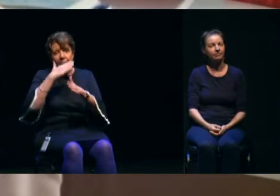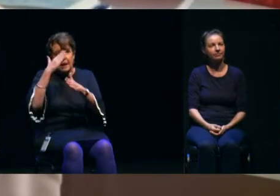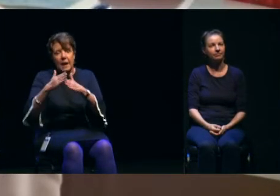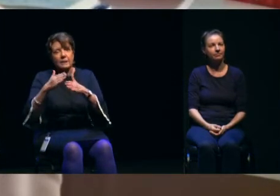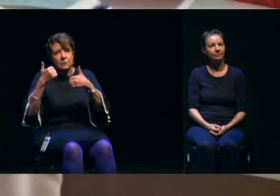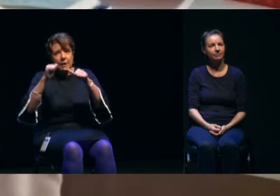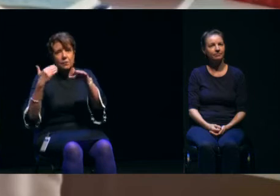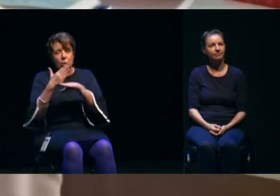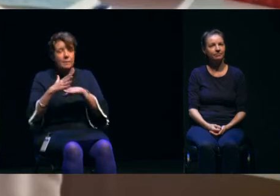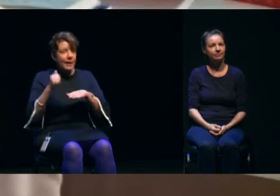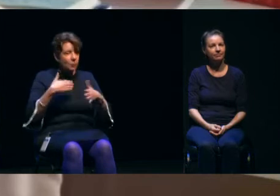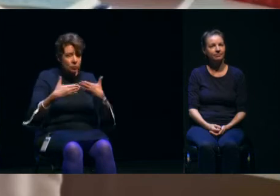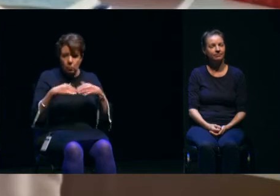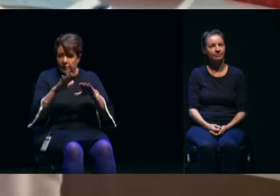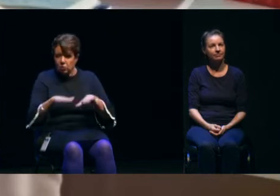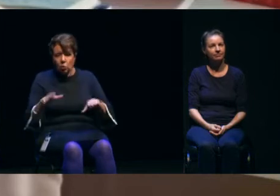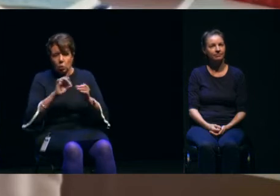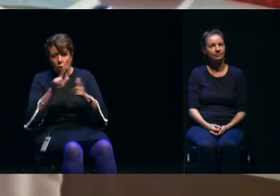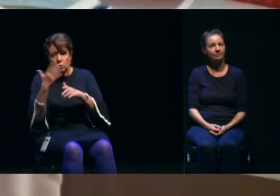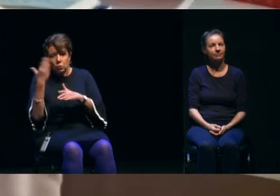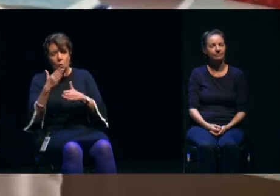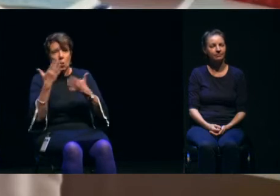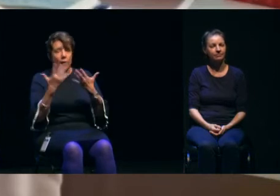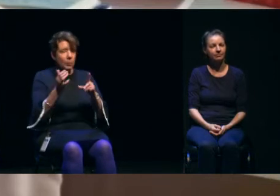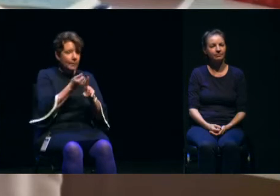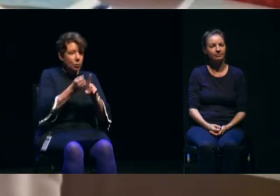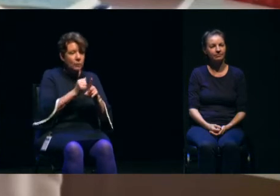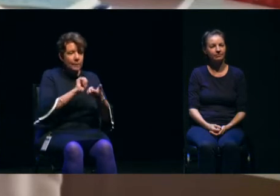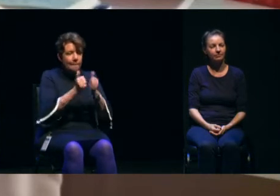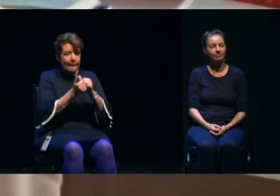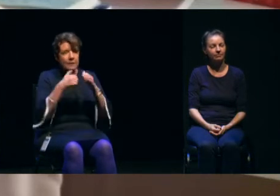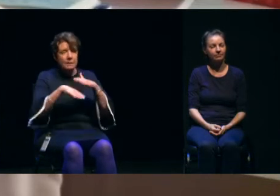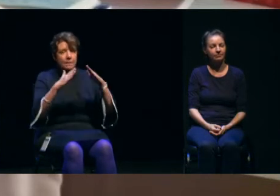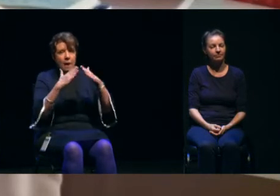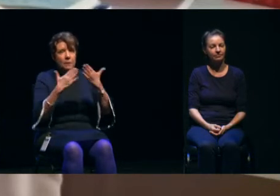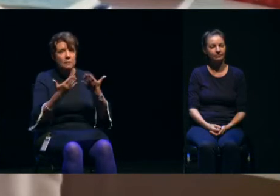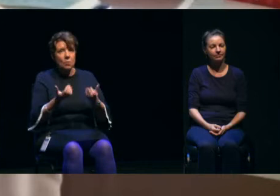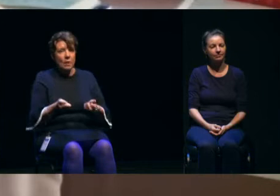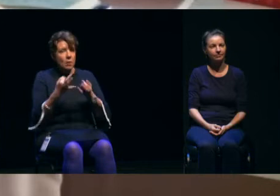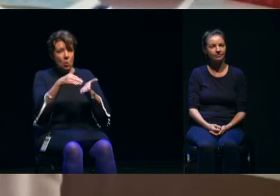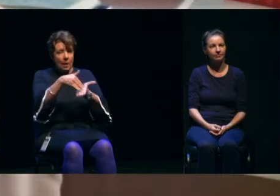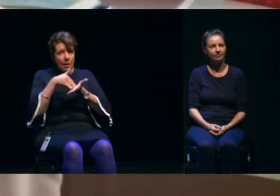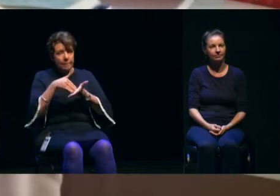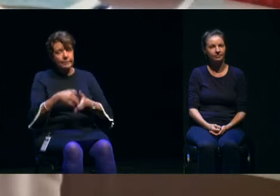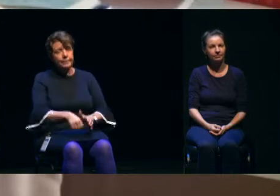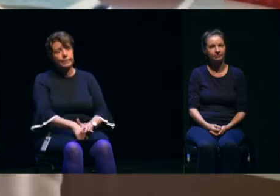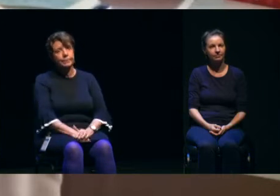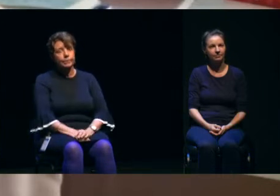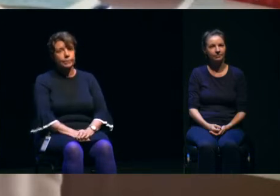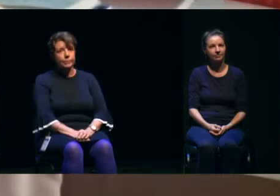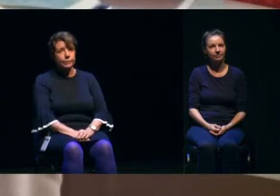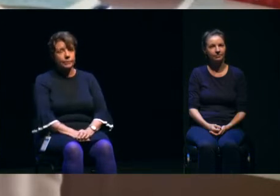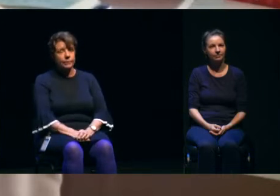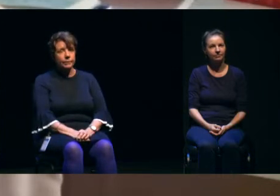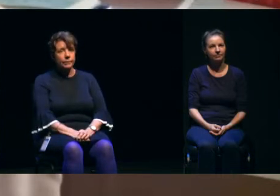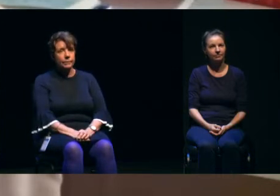school, often with abusive partners in the house with no help. So women